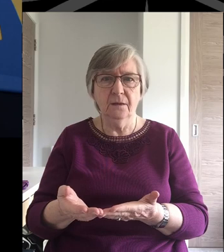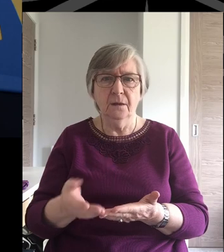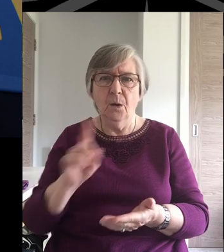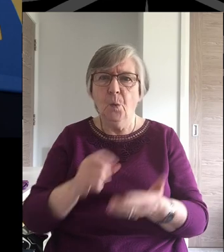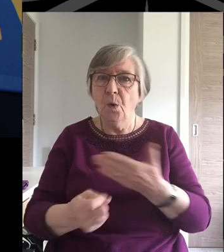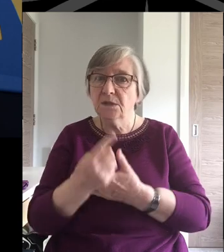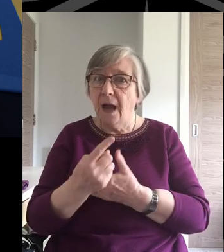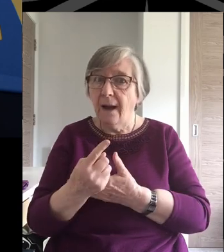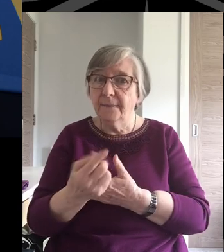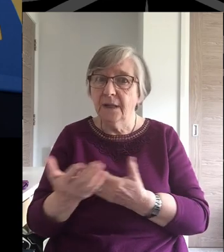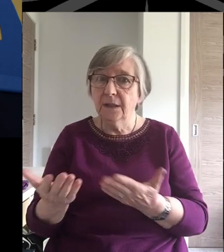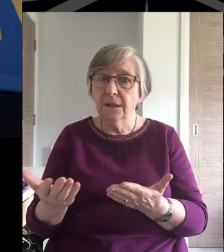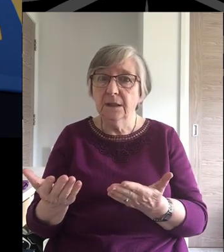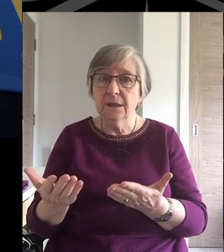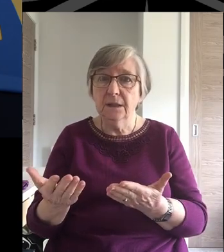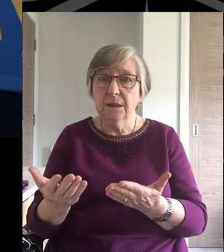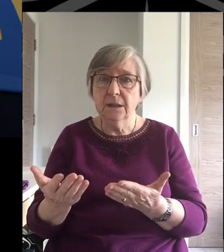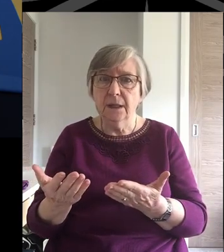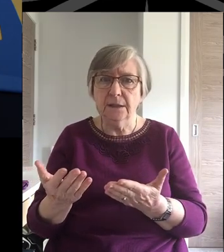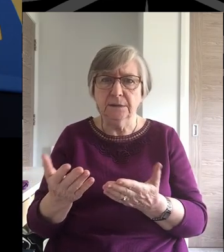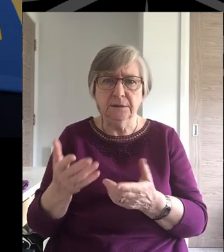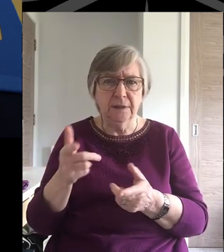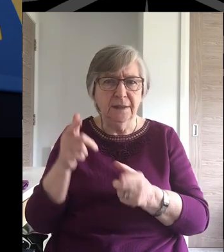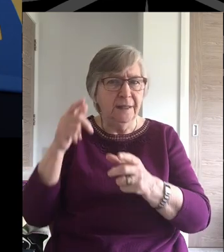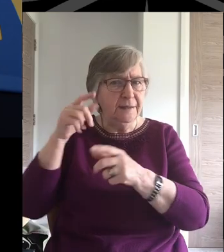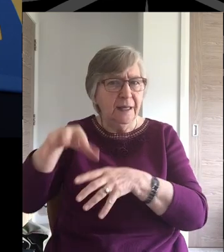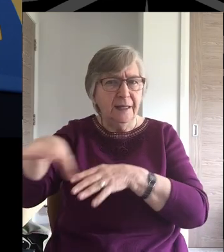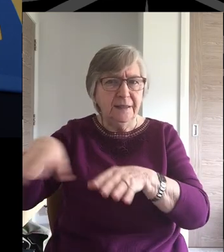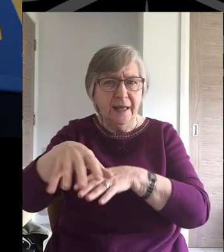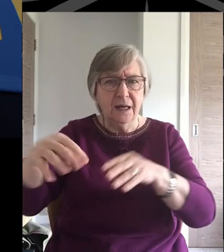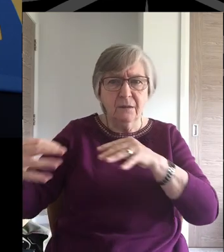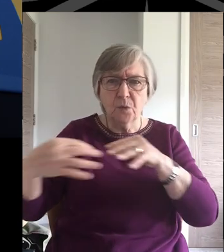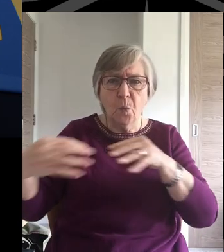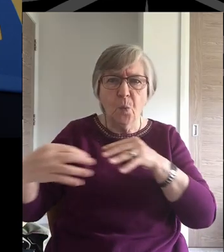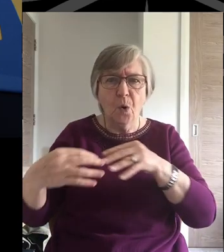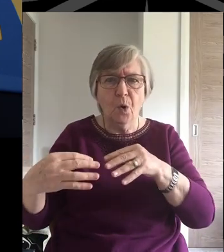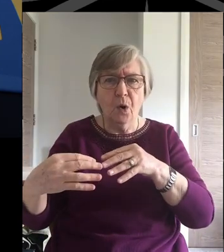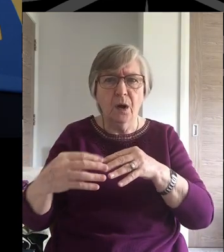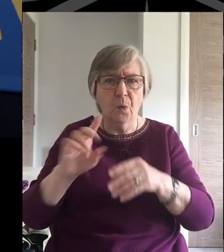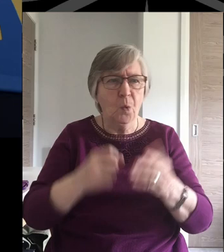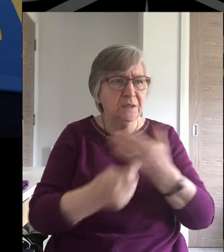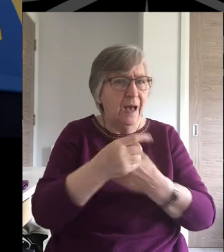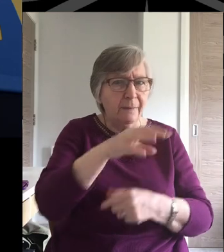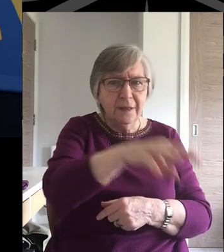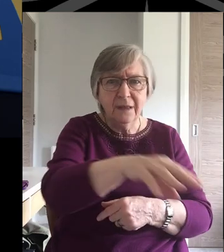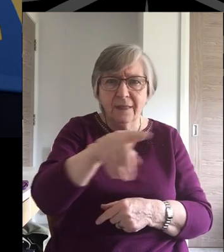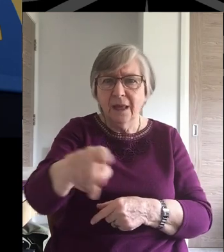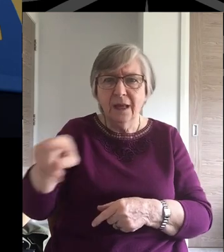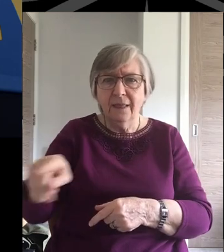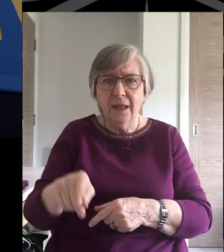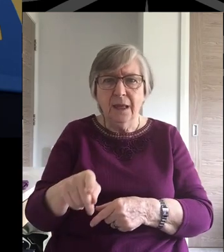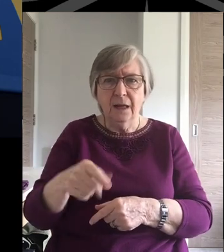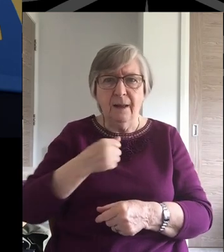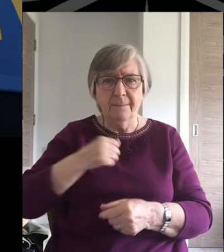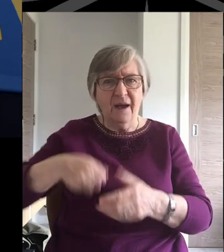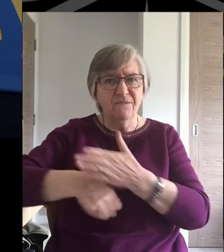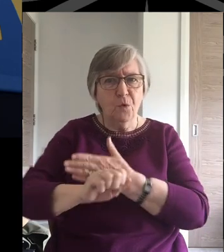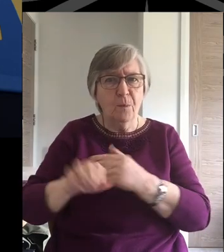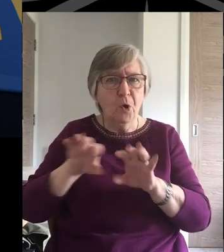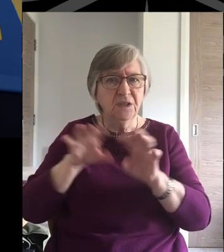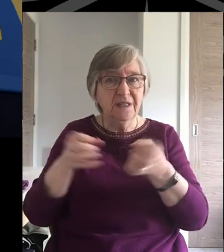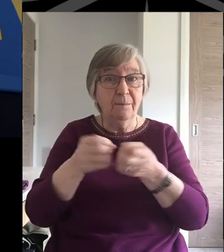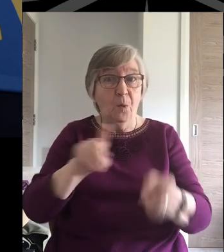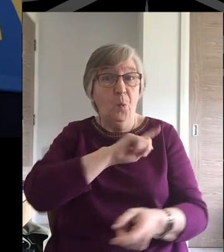What's happening in terrorism? What's happening with this or that? Did Partick Thistle win last